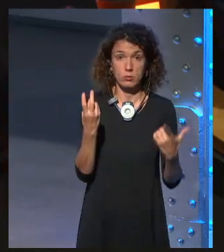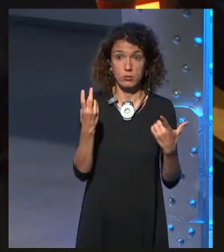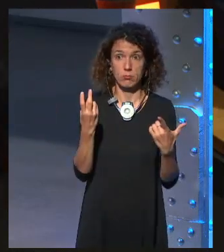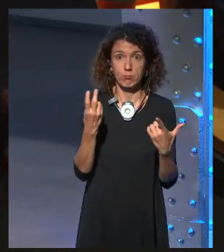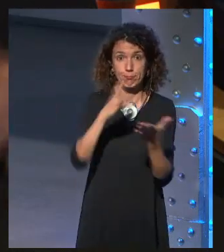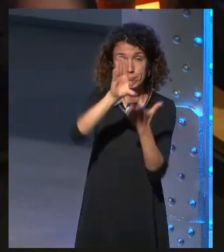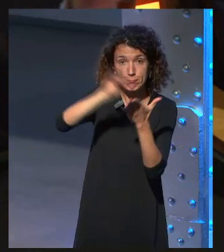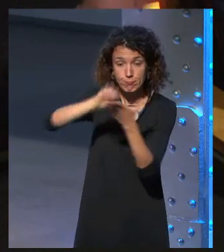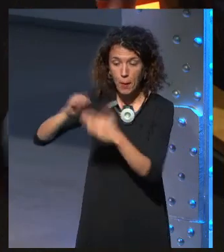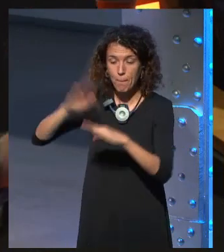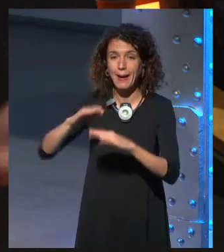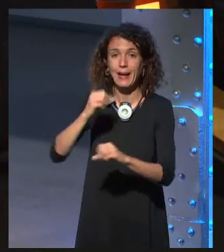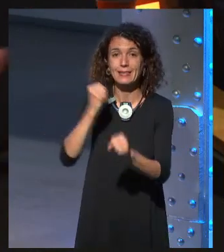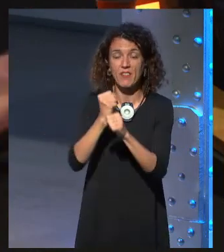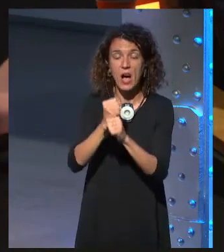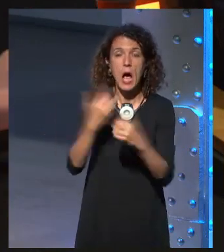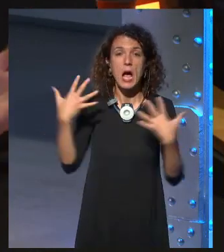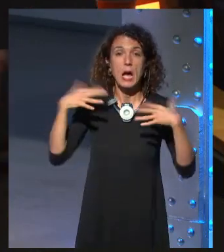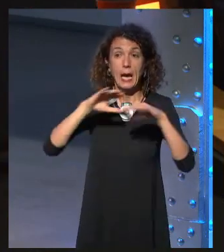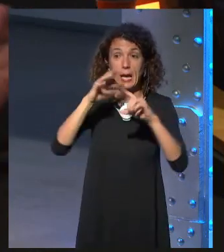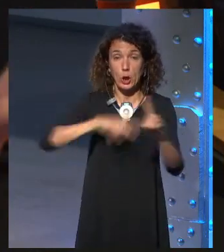this broadband,